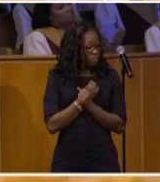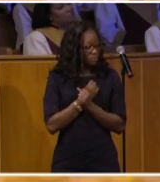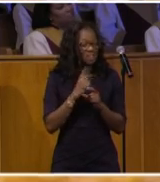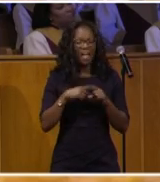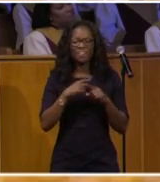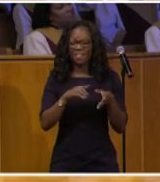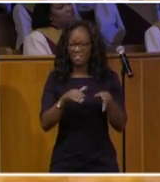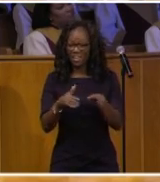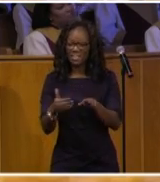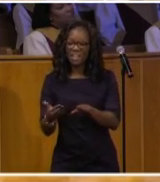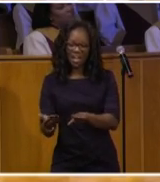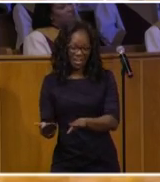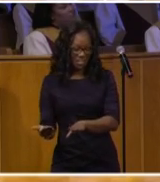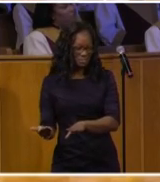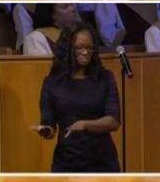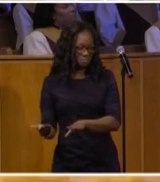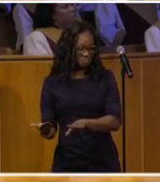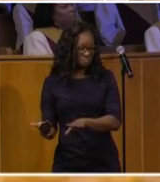they die?